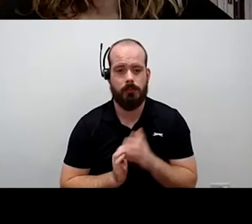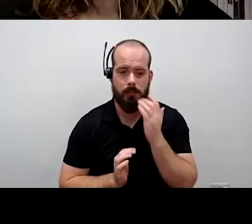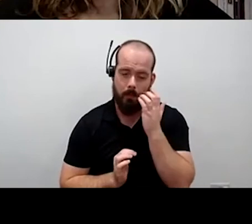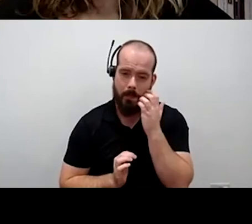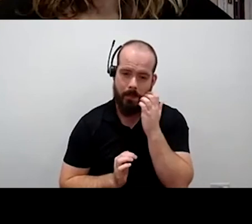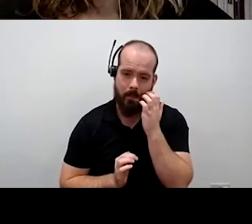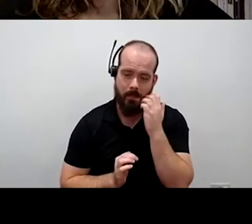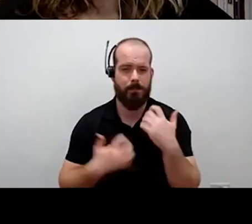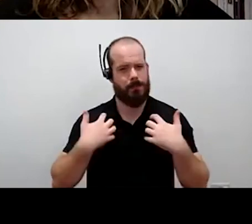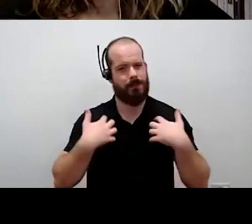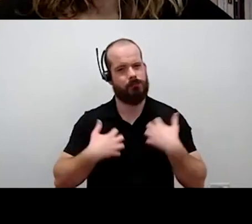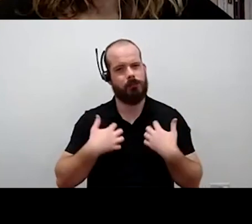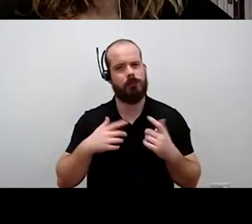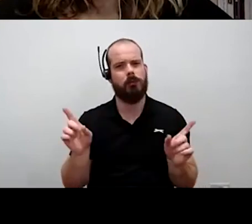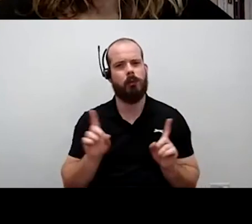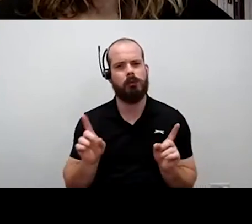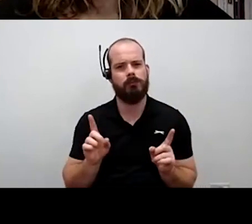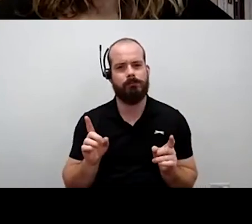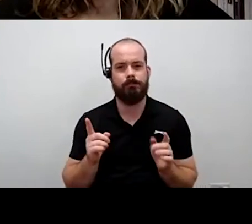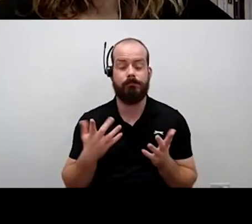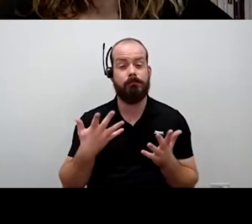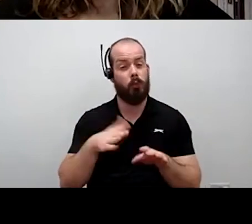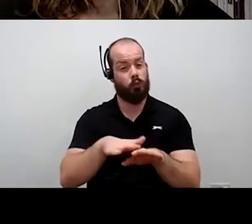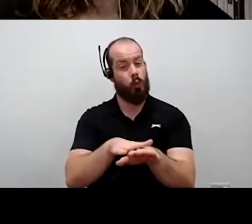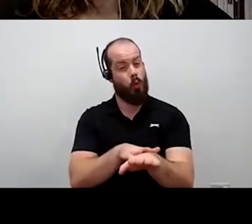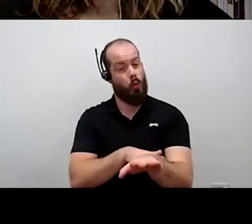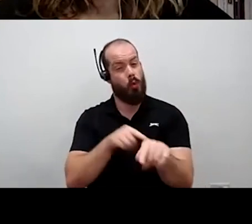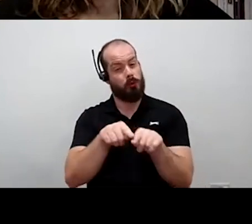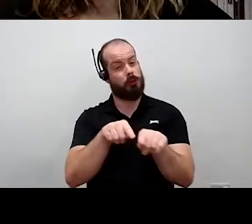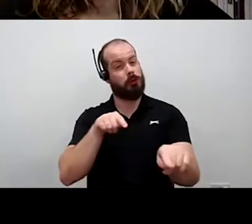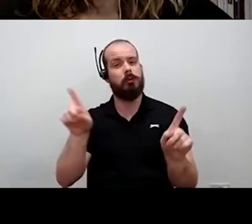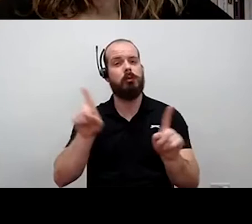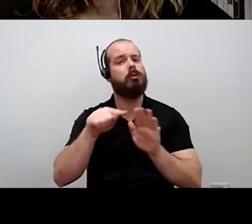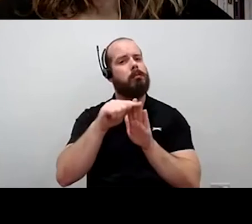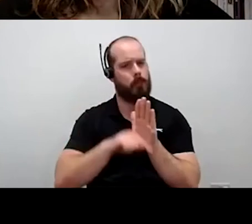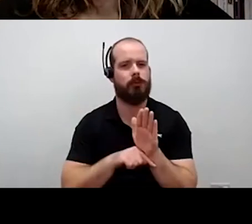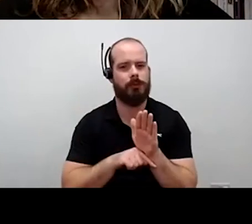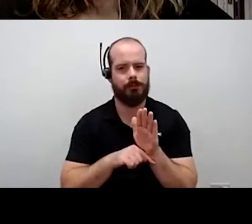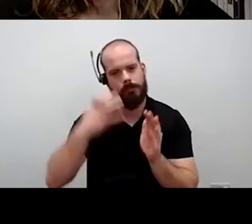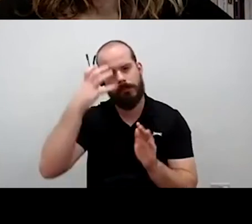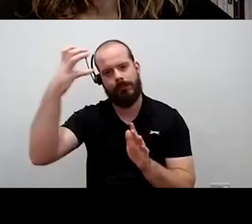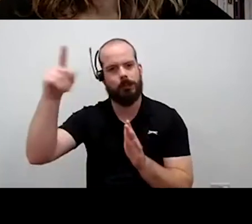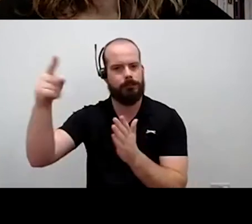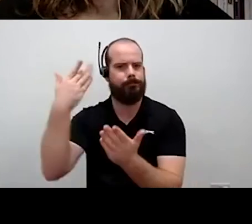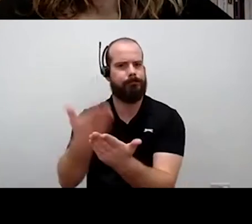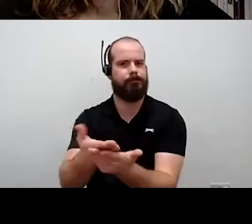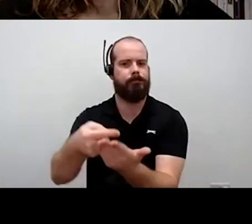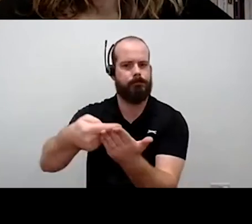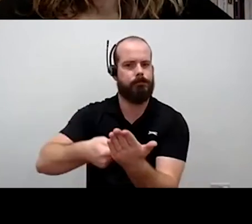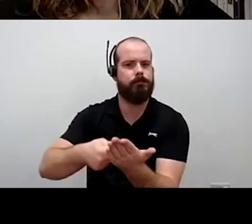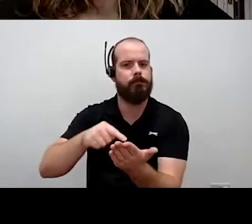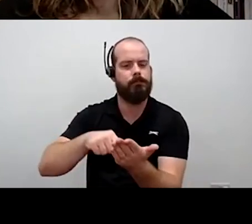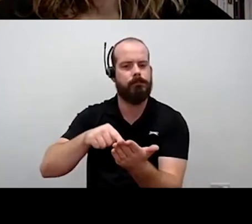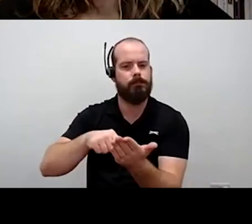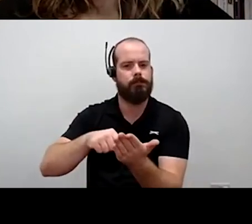the slowest part is policy. And I'll give an example. We did with Friends of the Earth, we've worked quite closely with, we did solar school projects